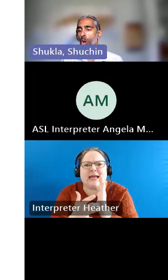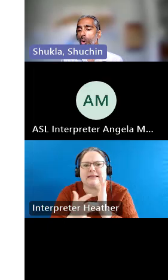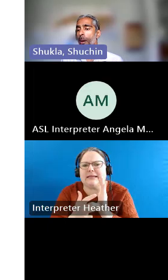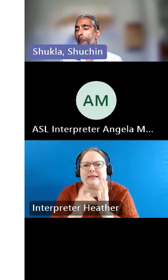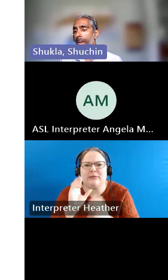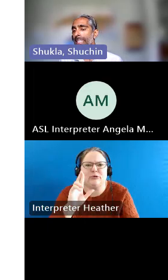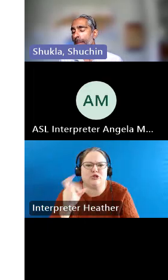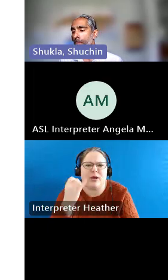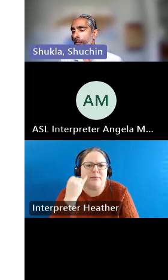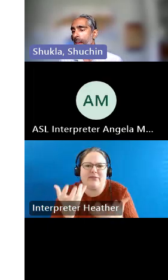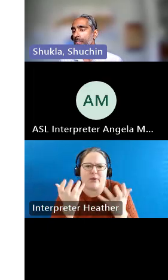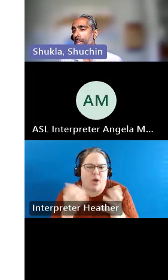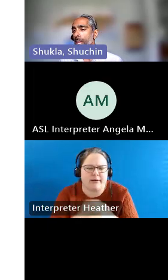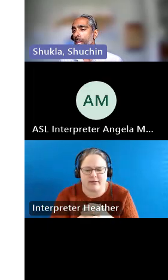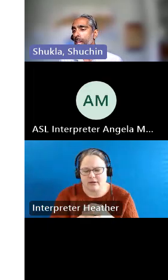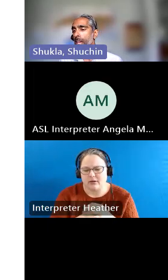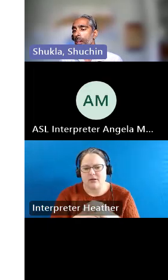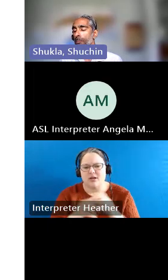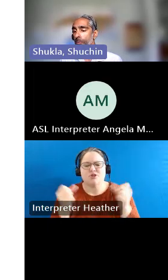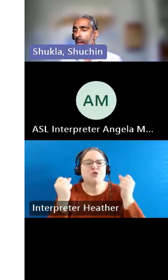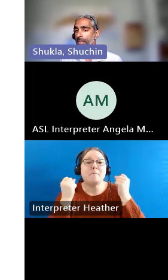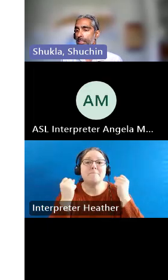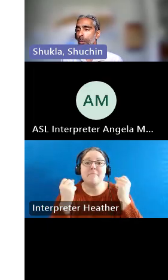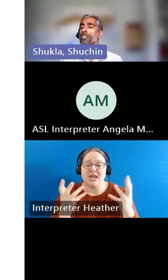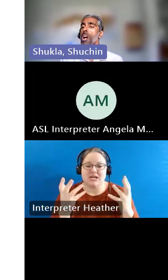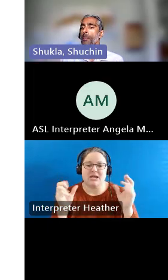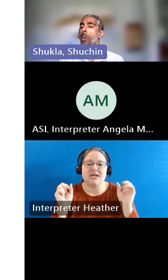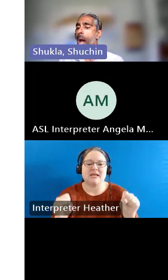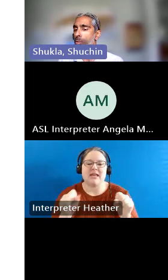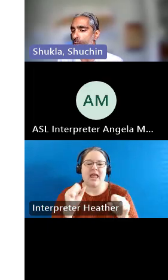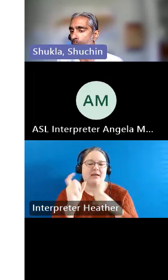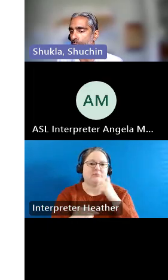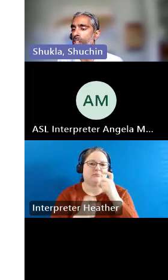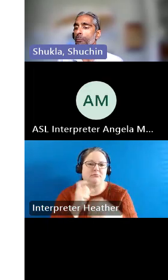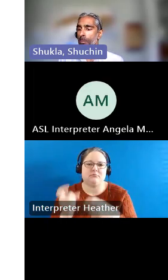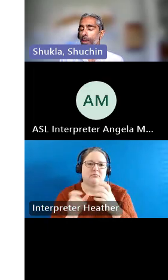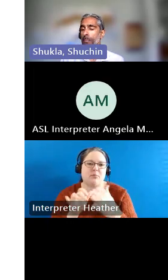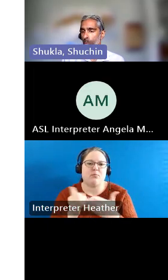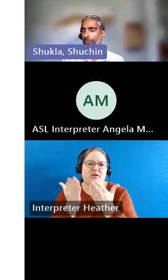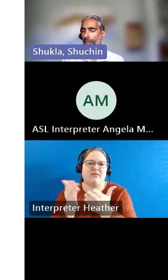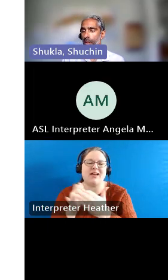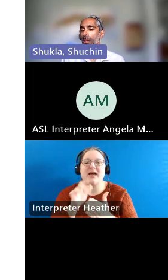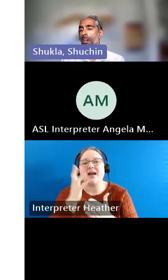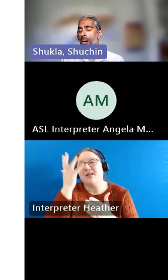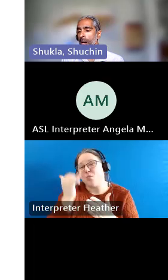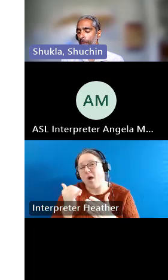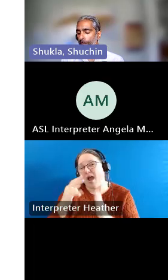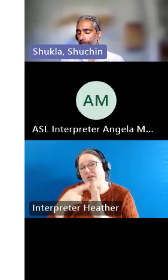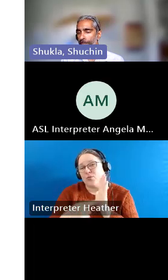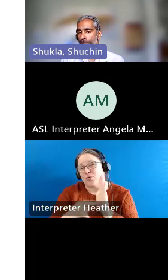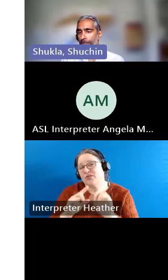number. So many types of providers can provide this. And we'll talk about why those rules are different with